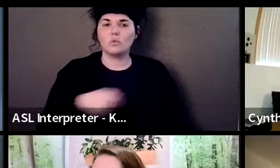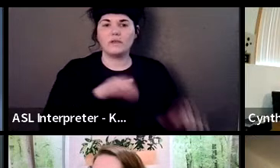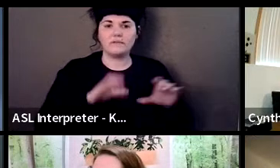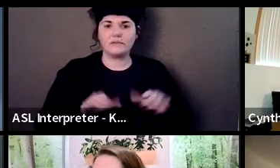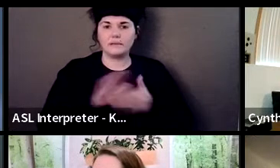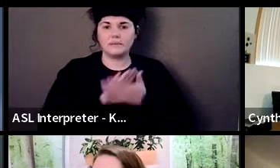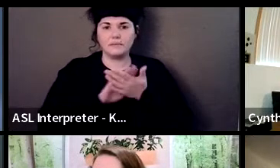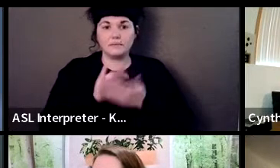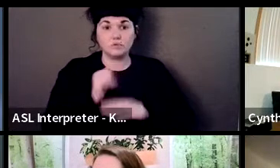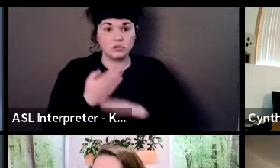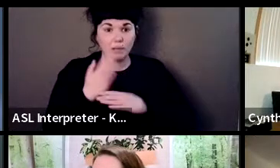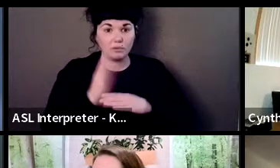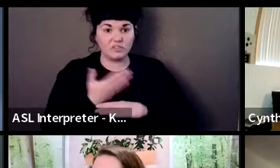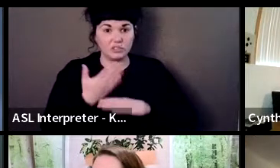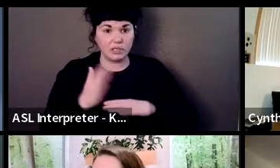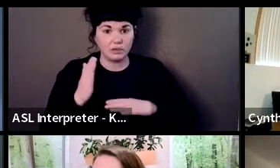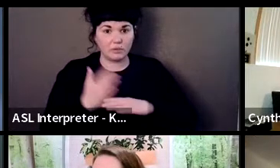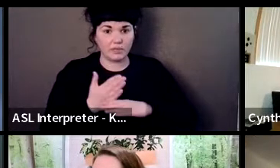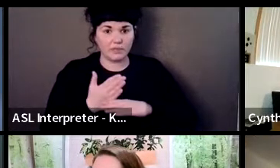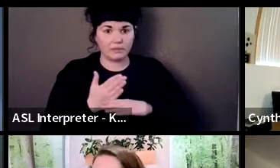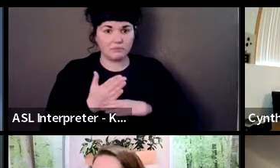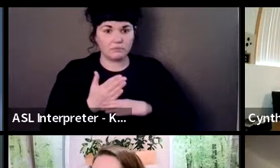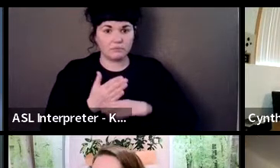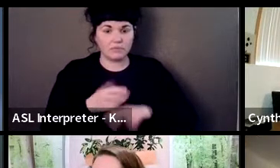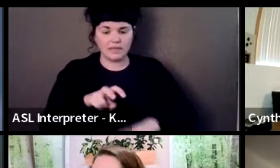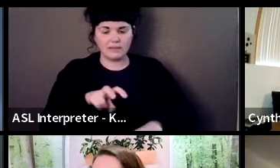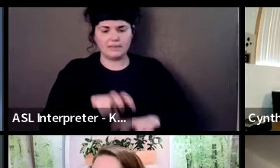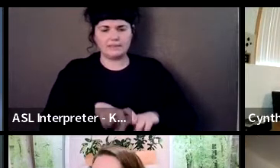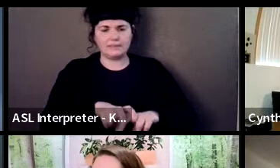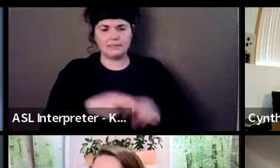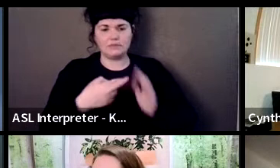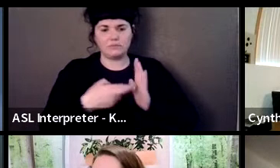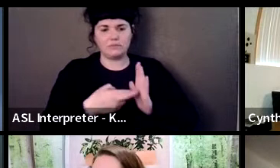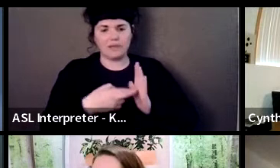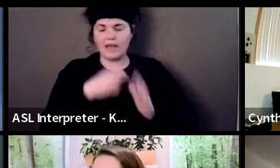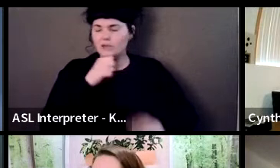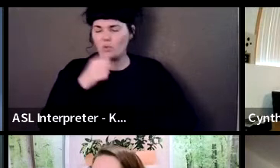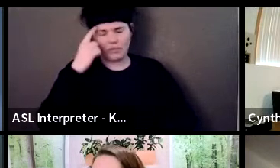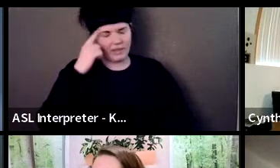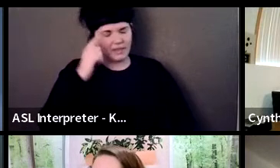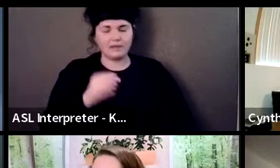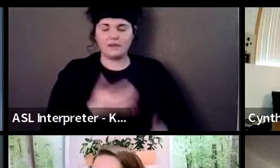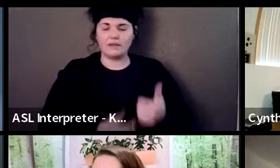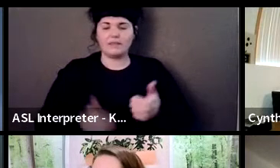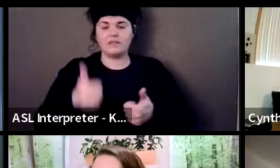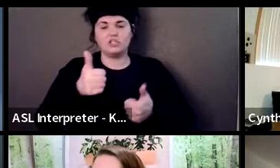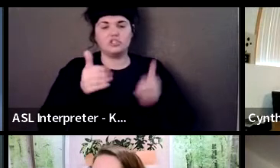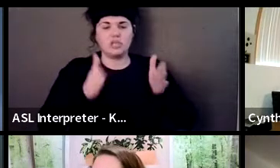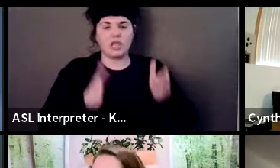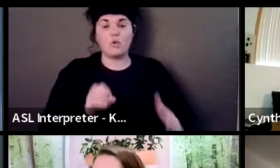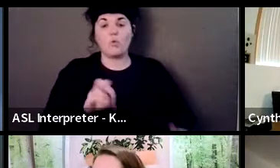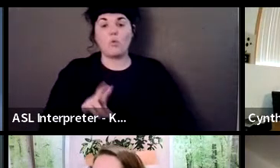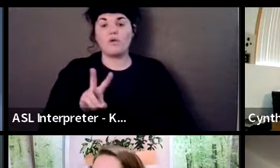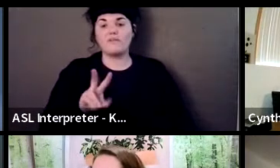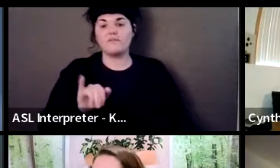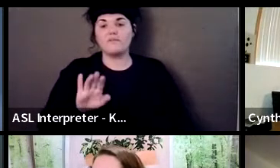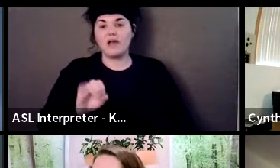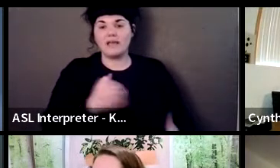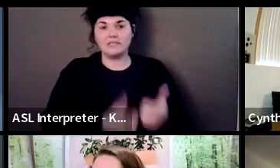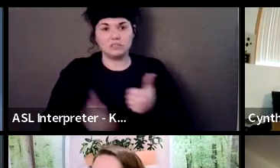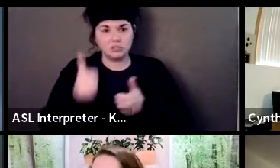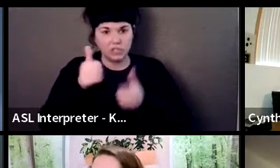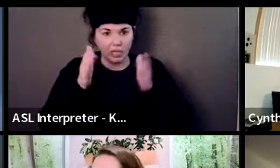the seats of representation. I don't think we should have the chair, the vice chair do that. I think we've had a successful